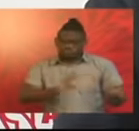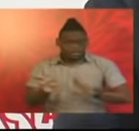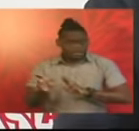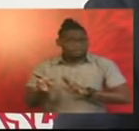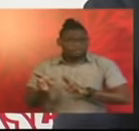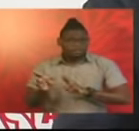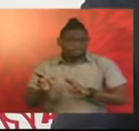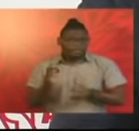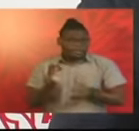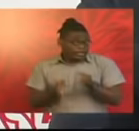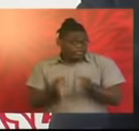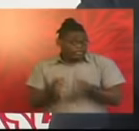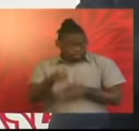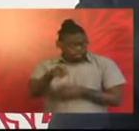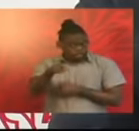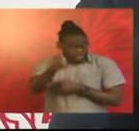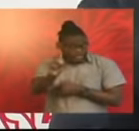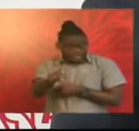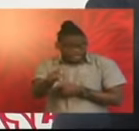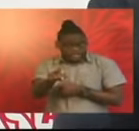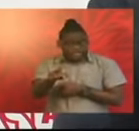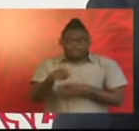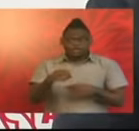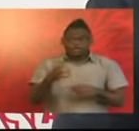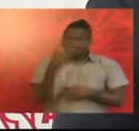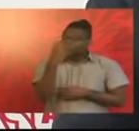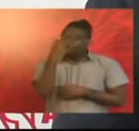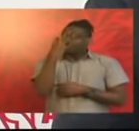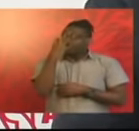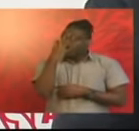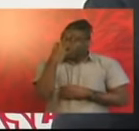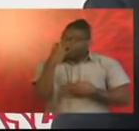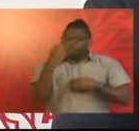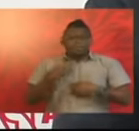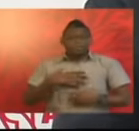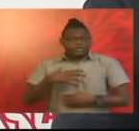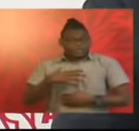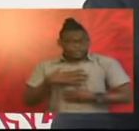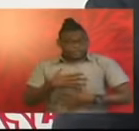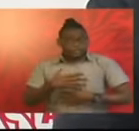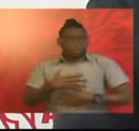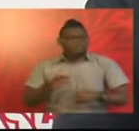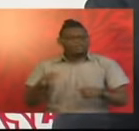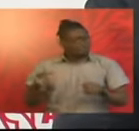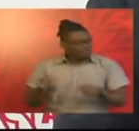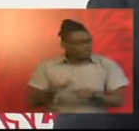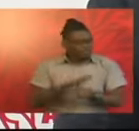need. We've as well launched an app for our patients.